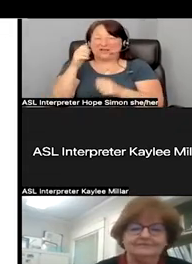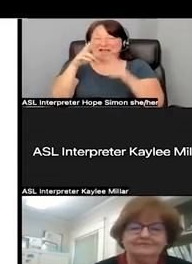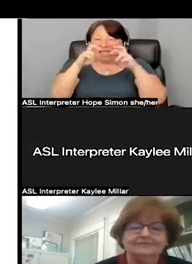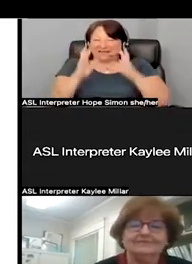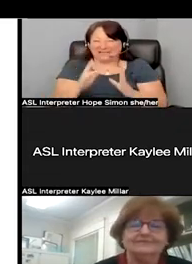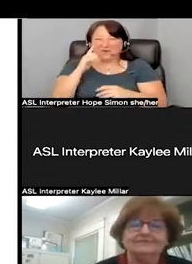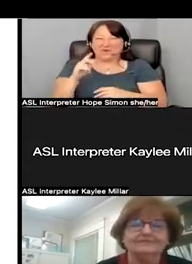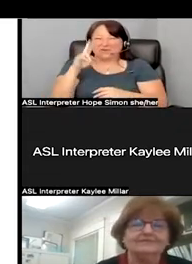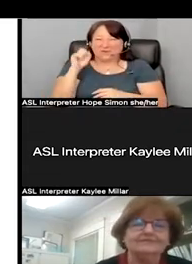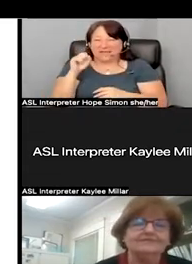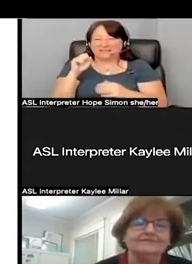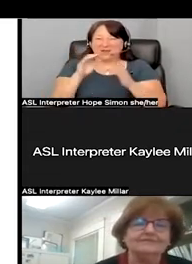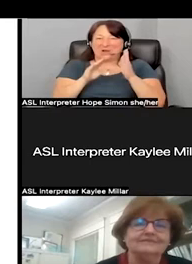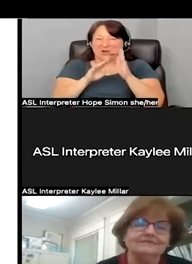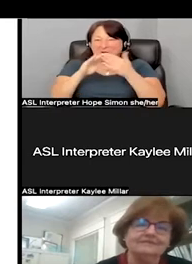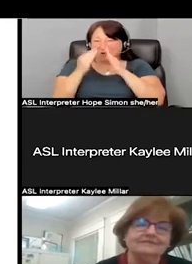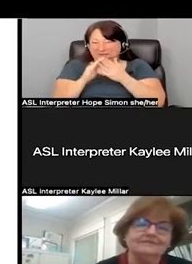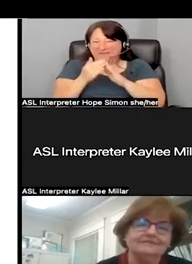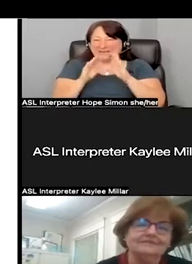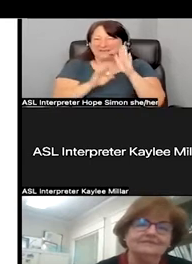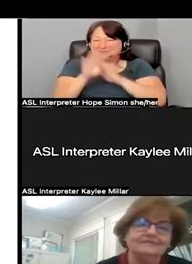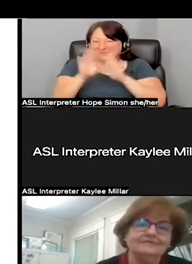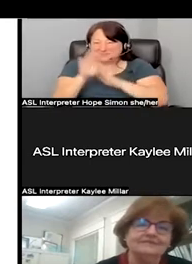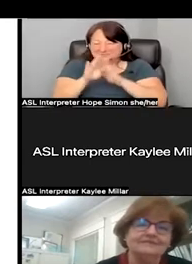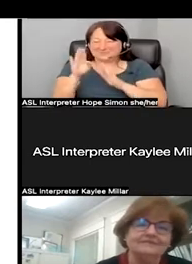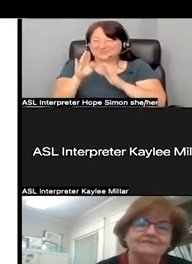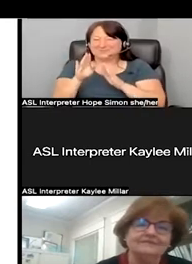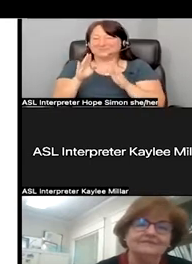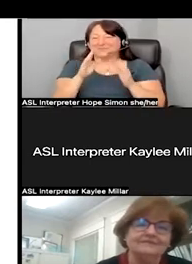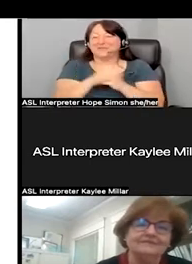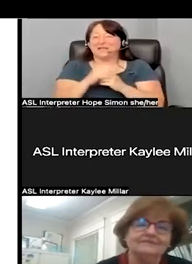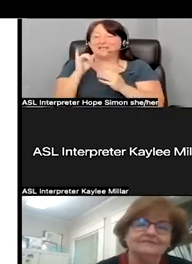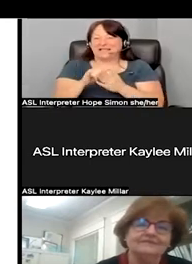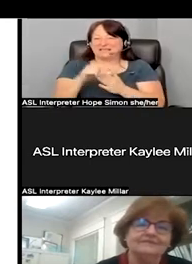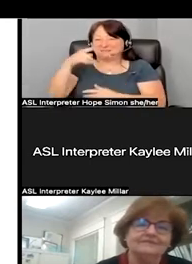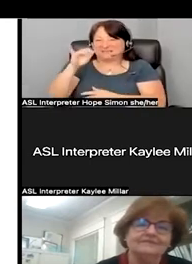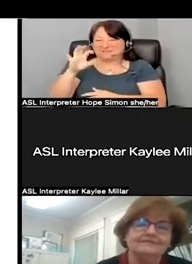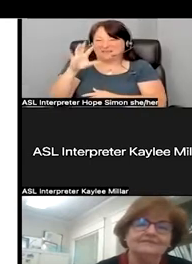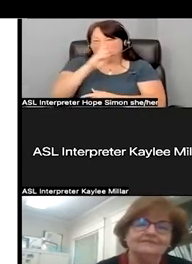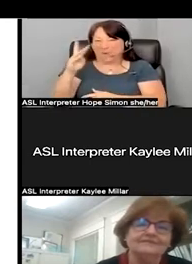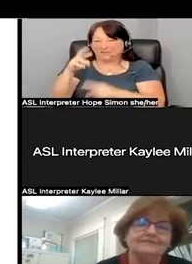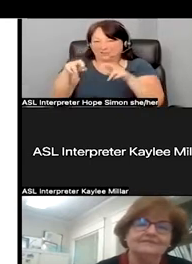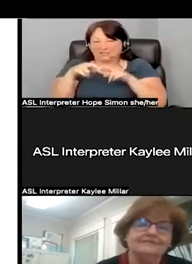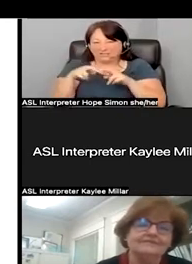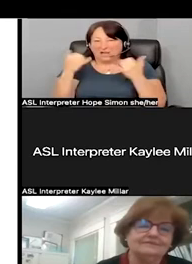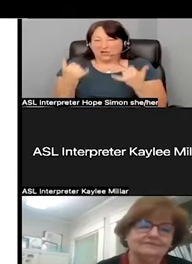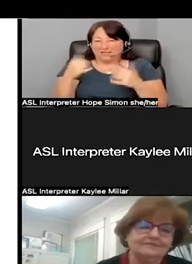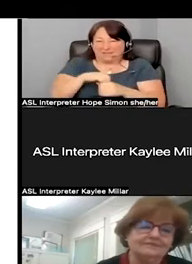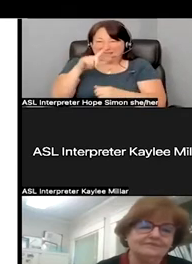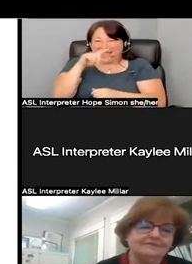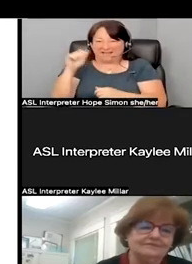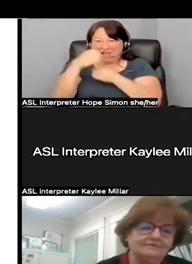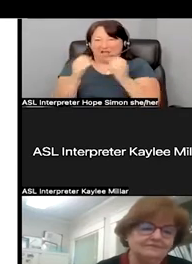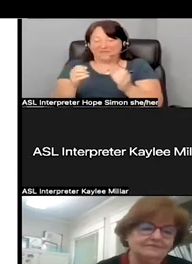Development in Region 9, which is the Pacific and West region. And I'm currently in the Los Angeles office. And